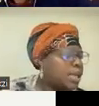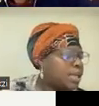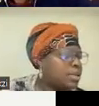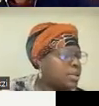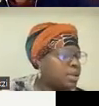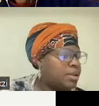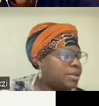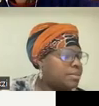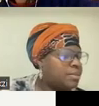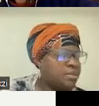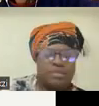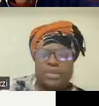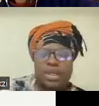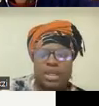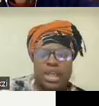Okay.